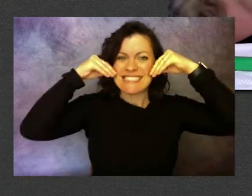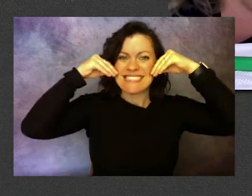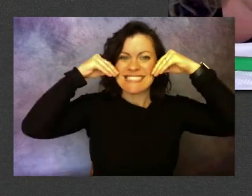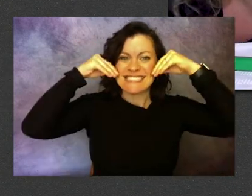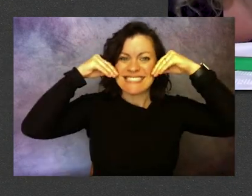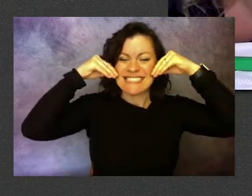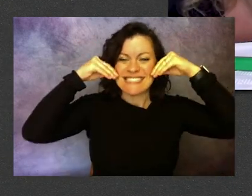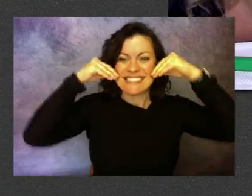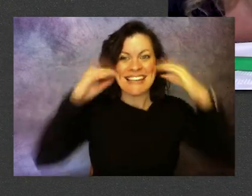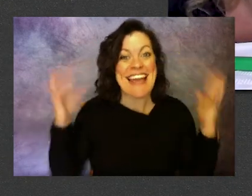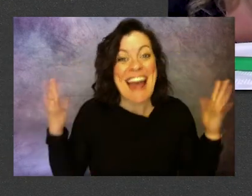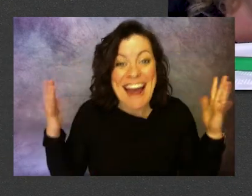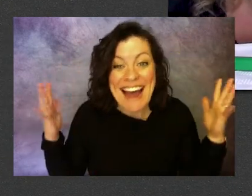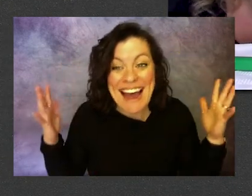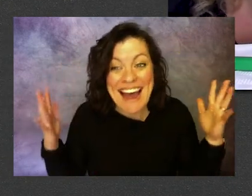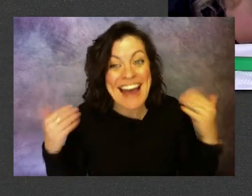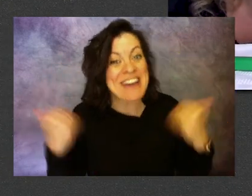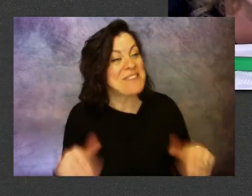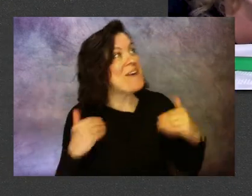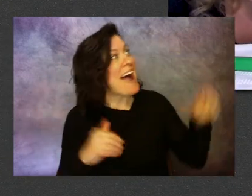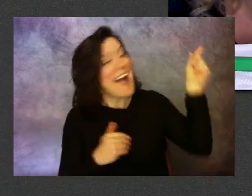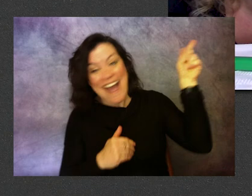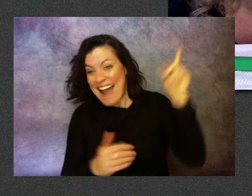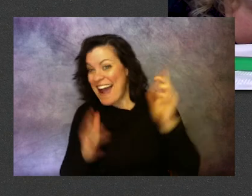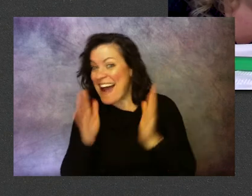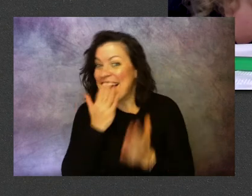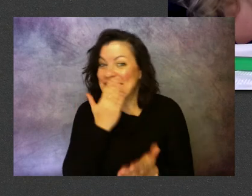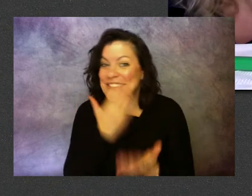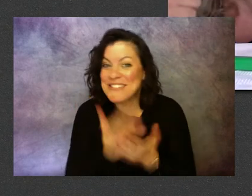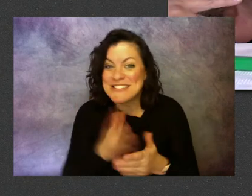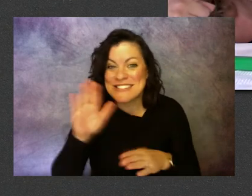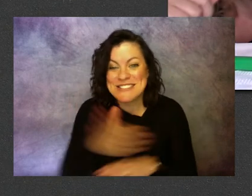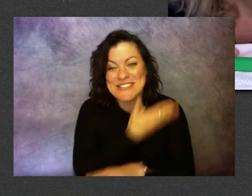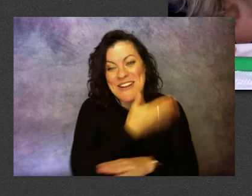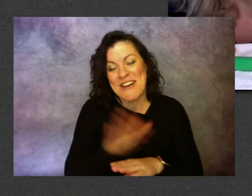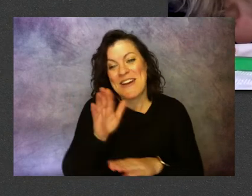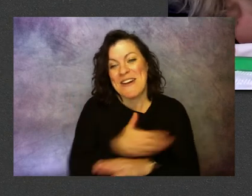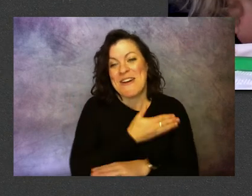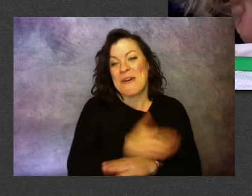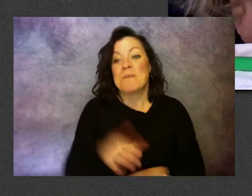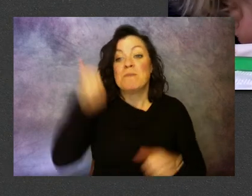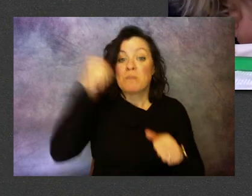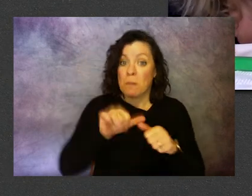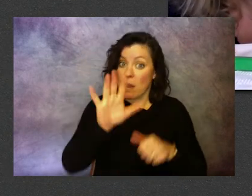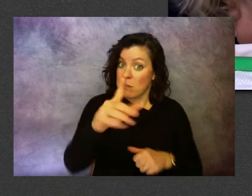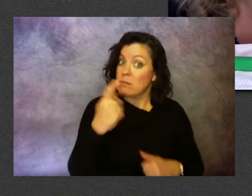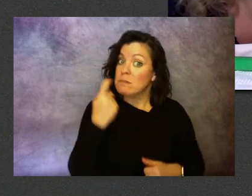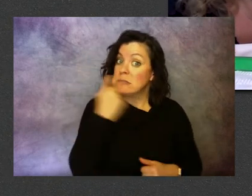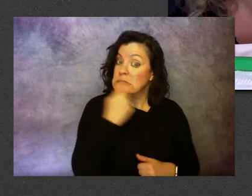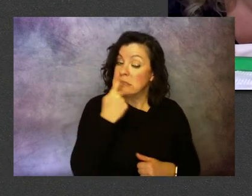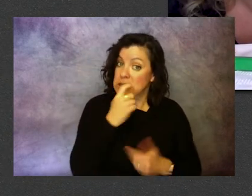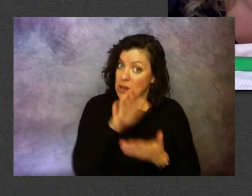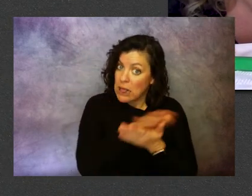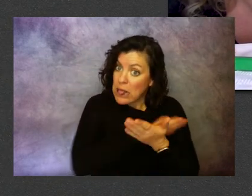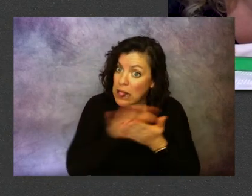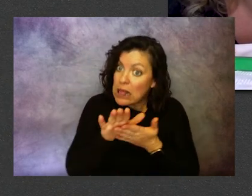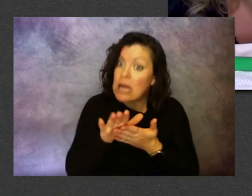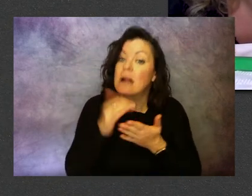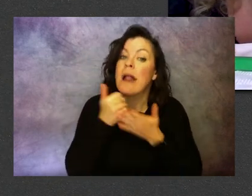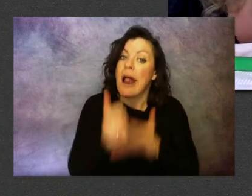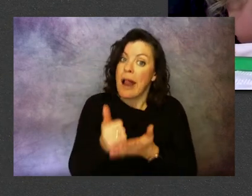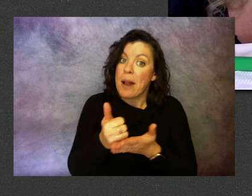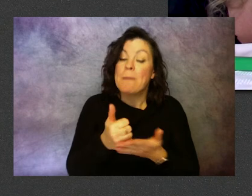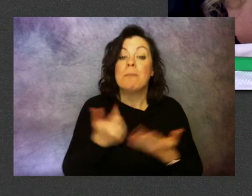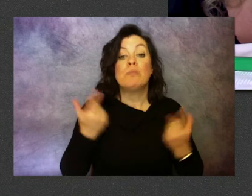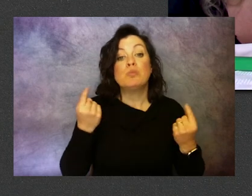Yay! Wow, you did a great job. Remember to keep those teeth clean and healthy and brush